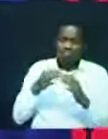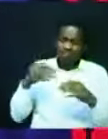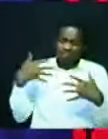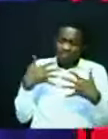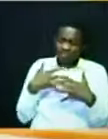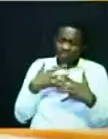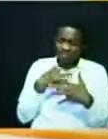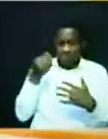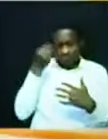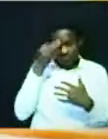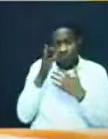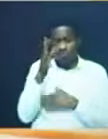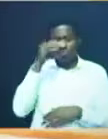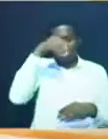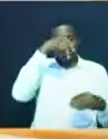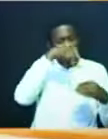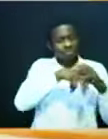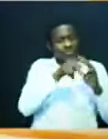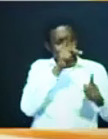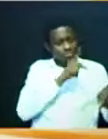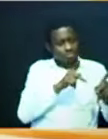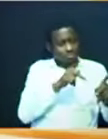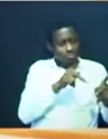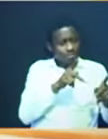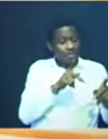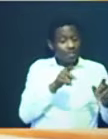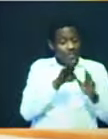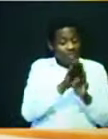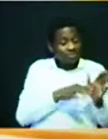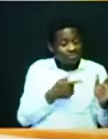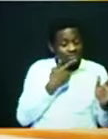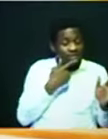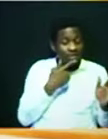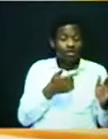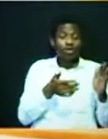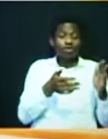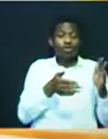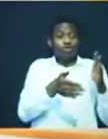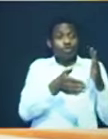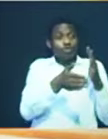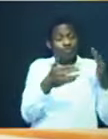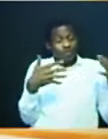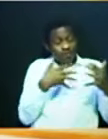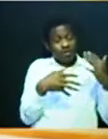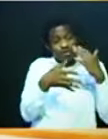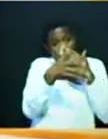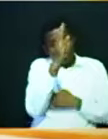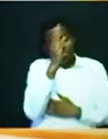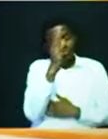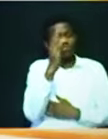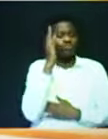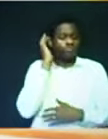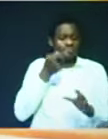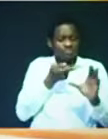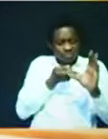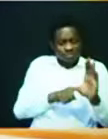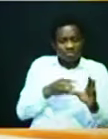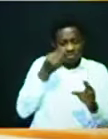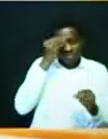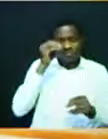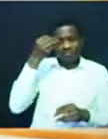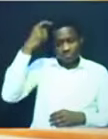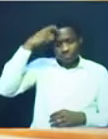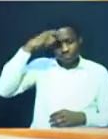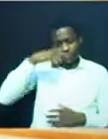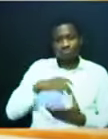wisdom. Okay. When Yamia Semni Suyano, Ede Nyamisro, Ewura Nipano, Nakai, Se Nyan Semfitiasie, Eni Nyamisro.